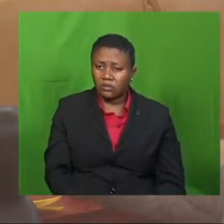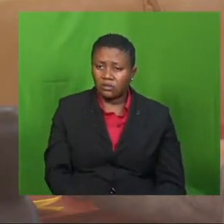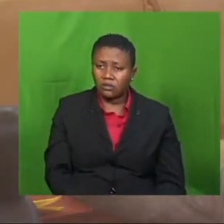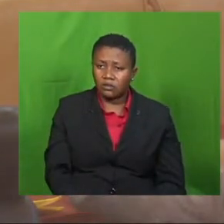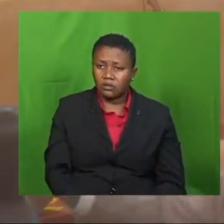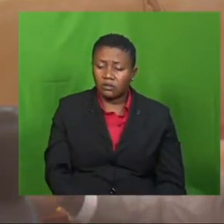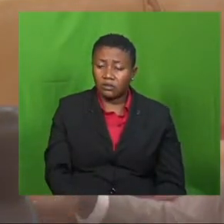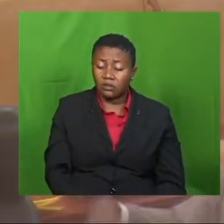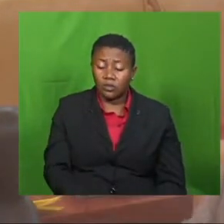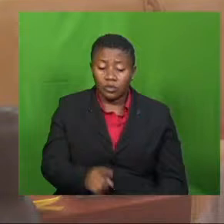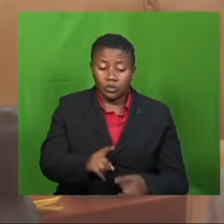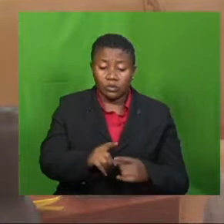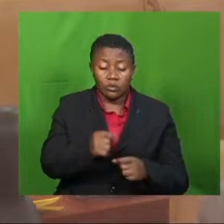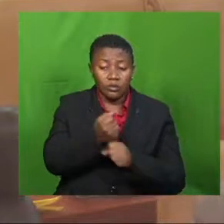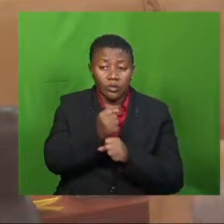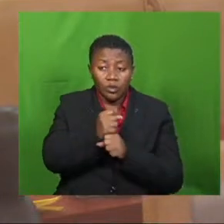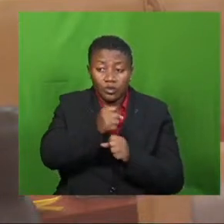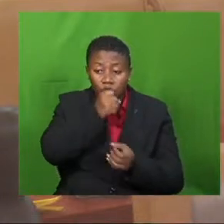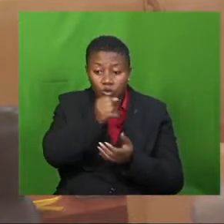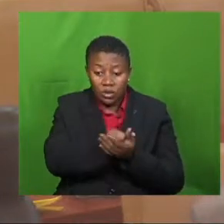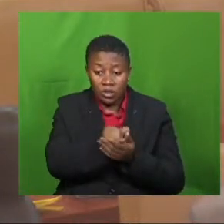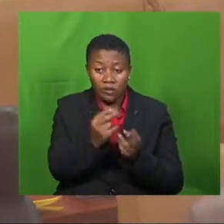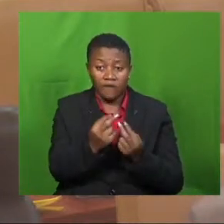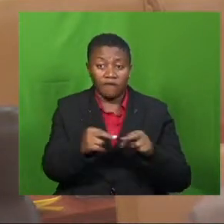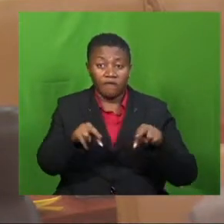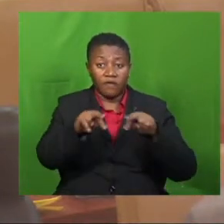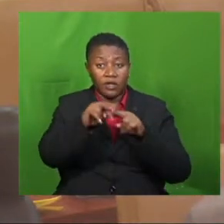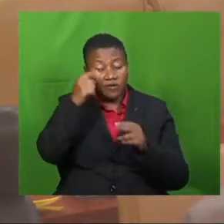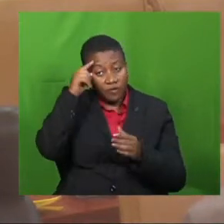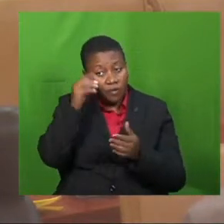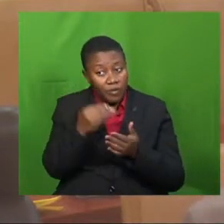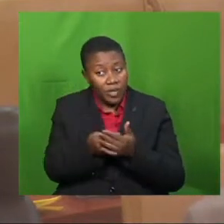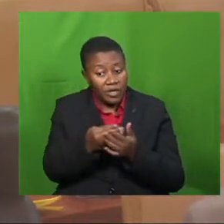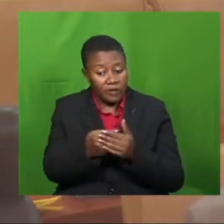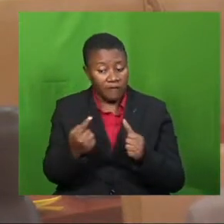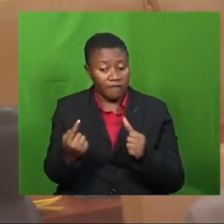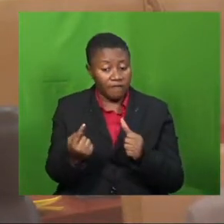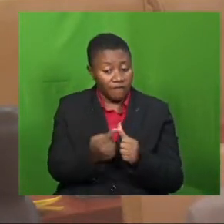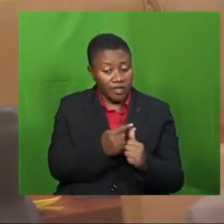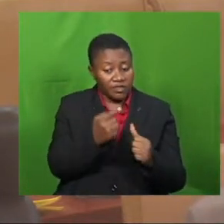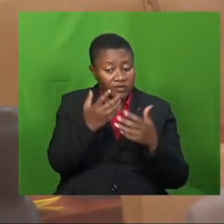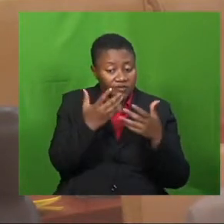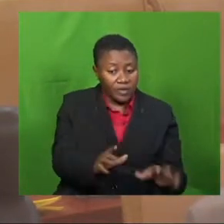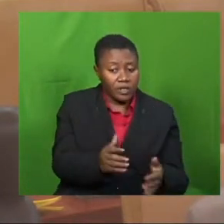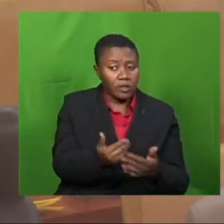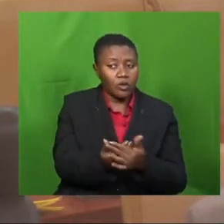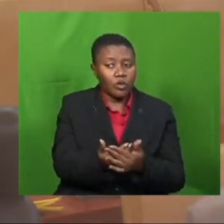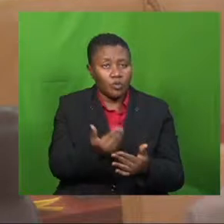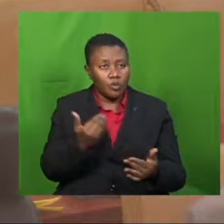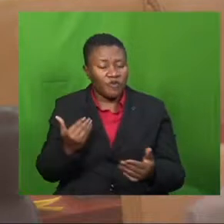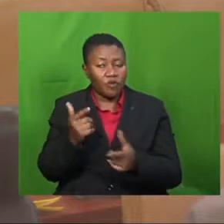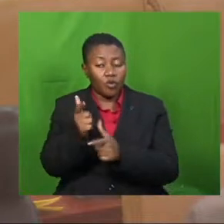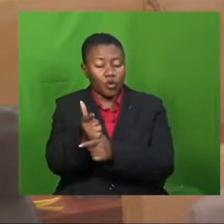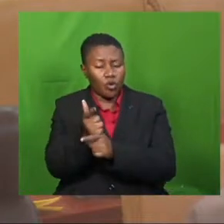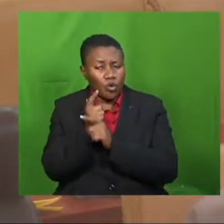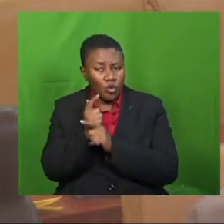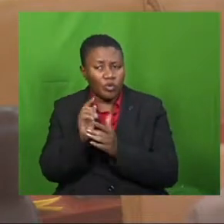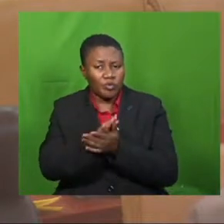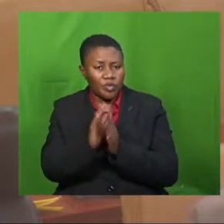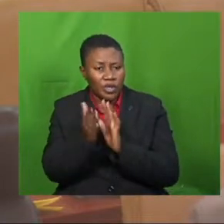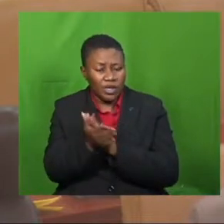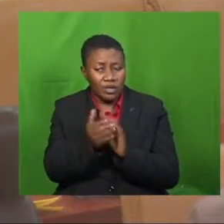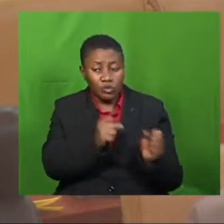to ensure that value for money audit is done before the loan becomes effective.